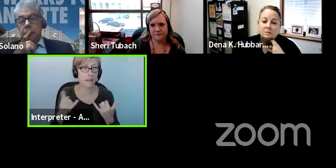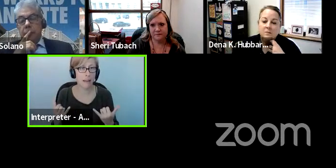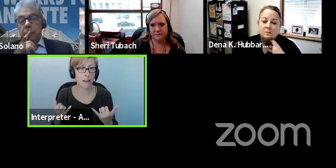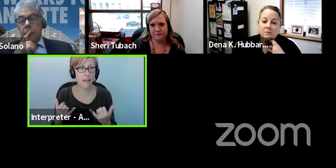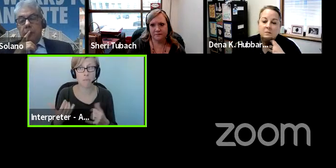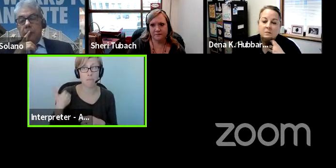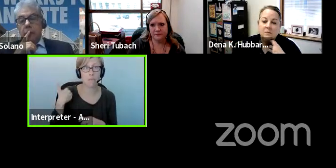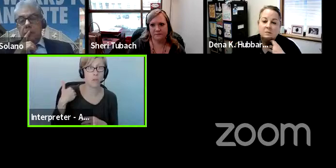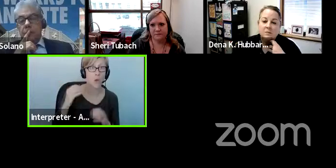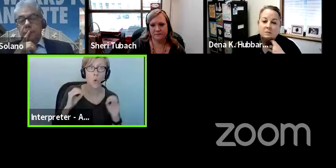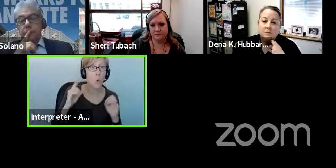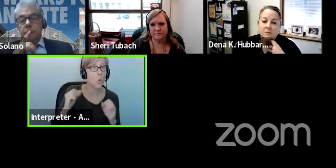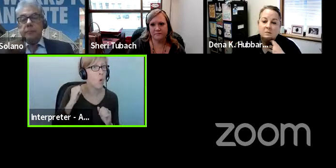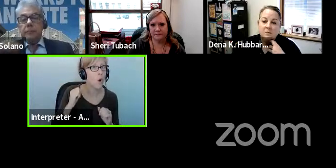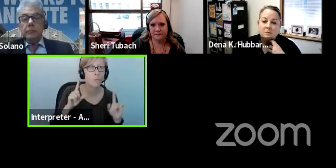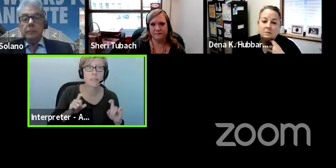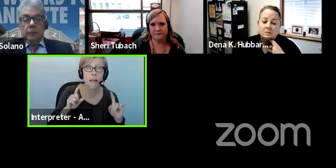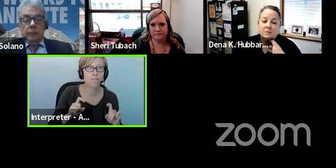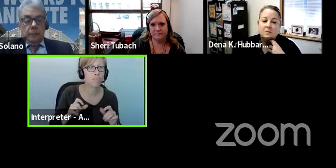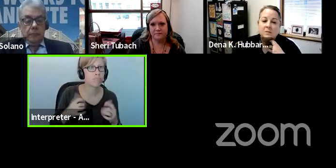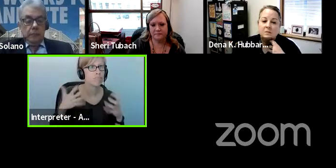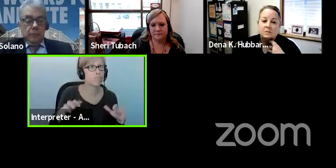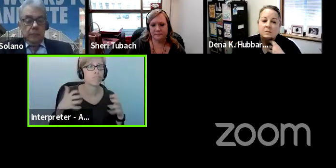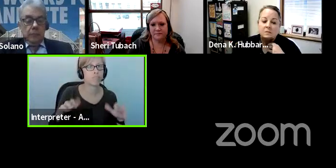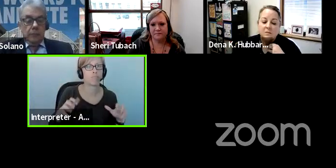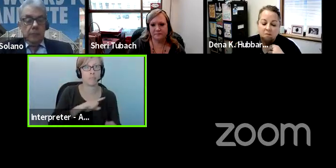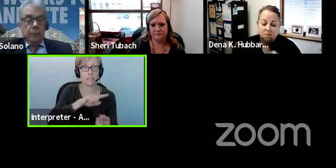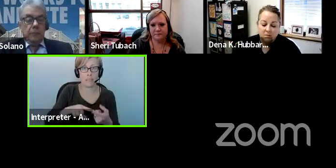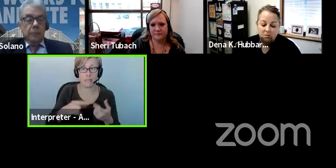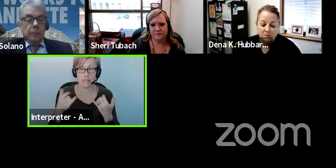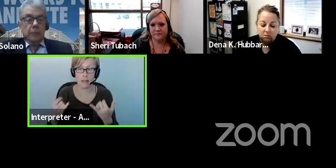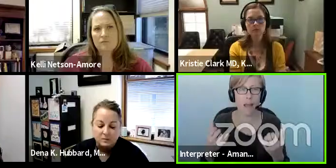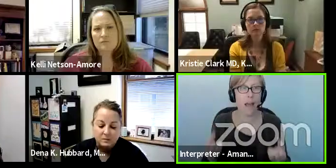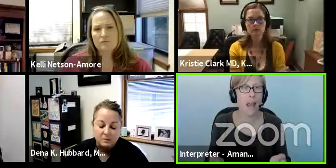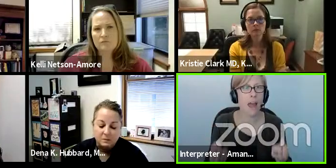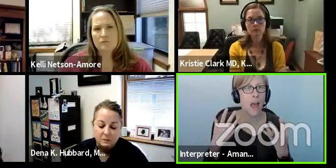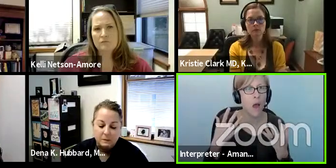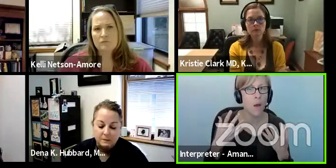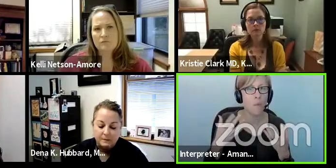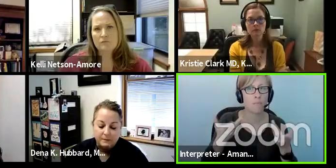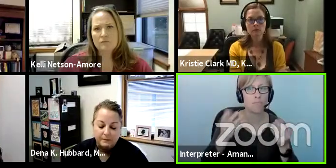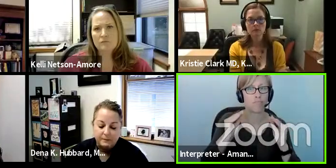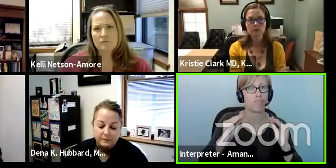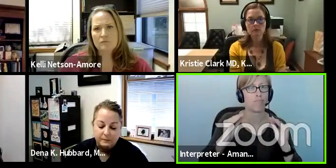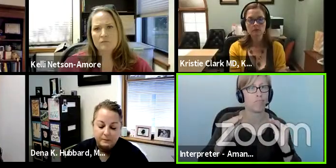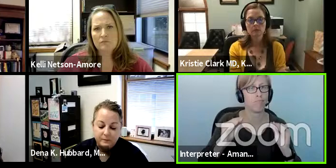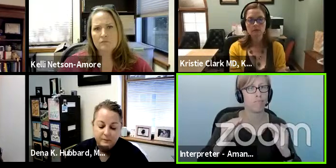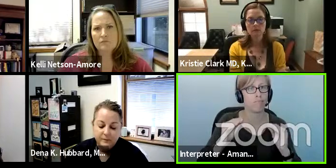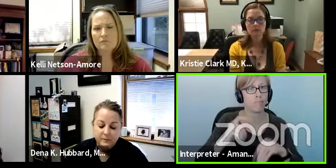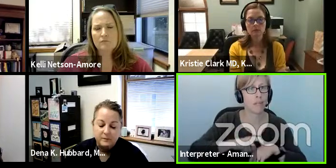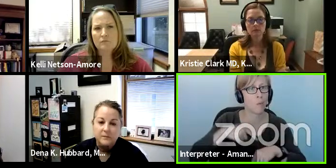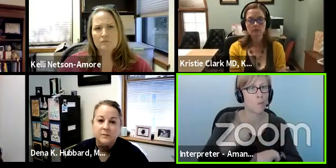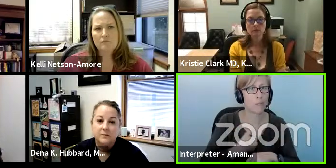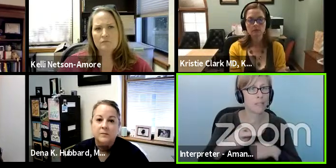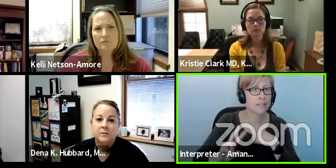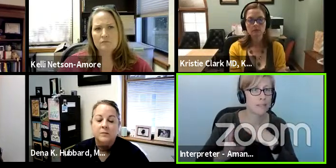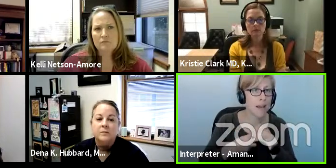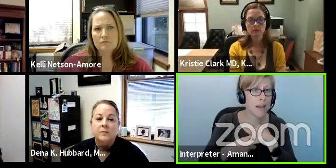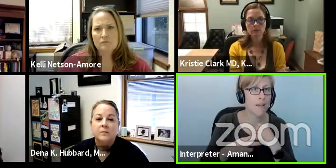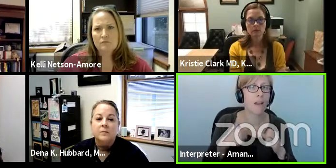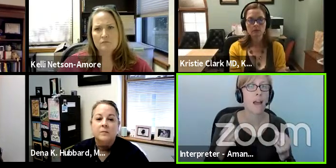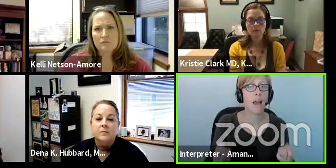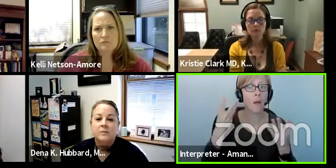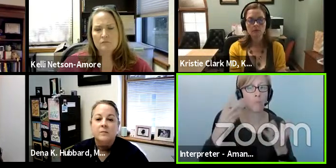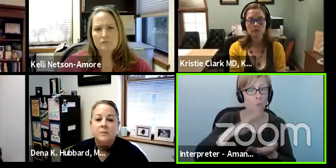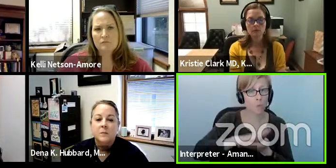one really wanted to test, to where we are today, and the amount of instructional time we are saving, and the number of schools